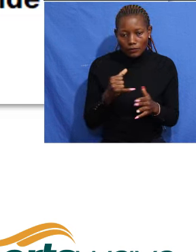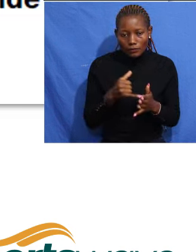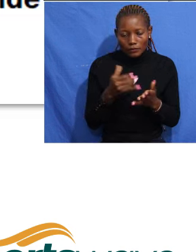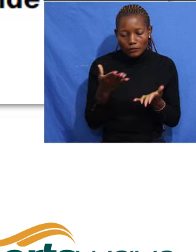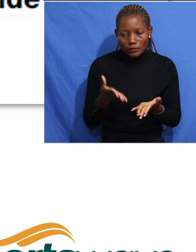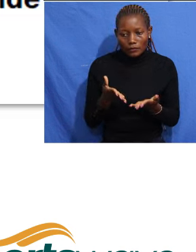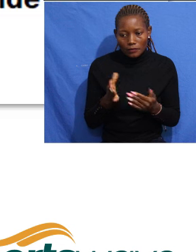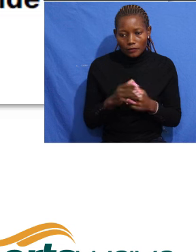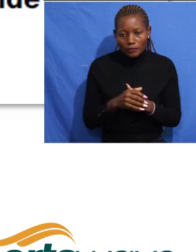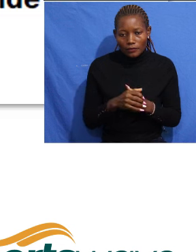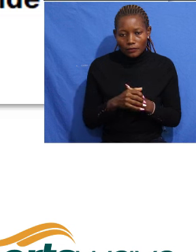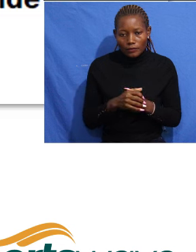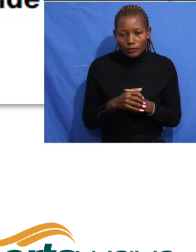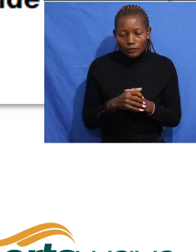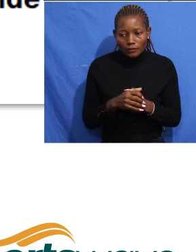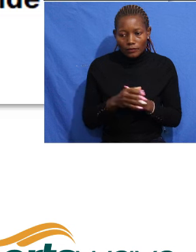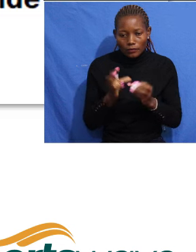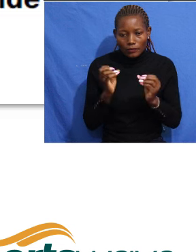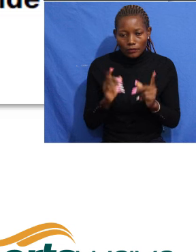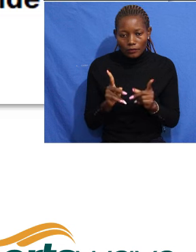here today. Okay.